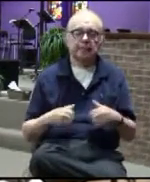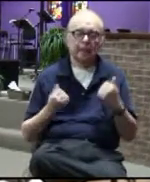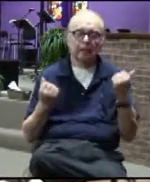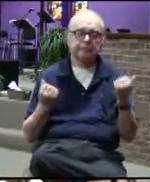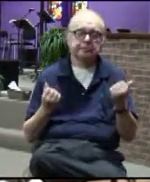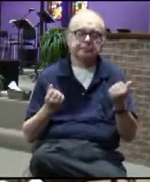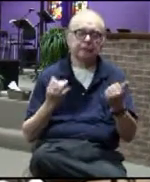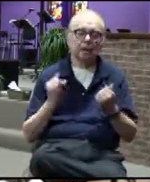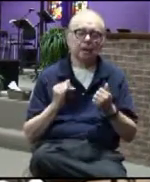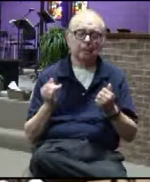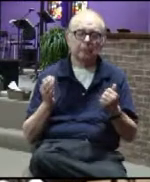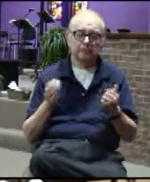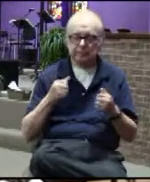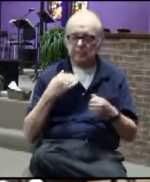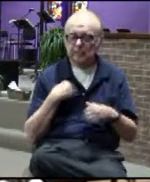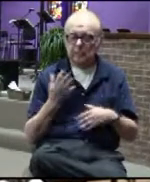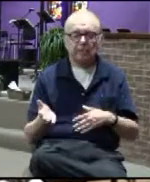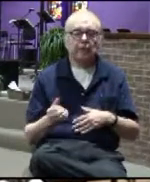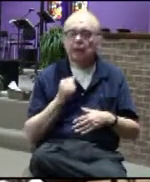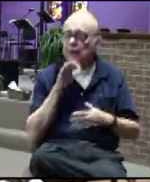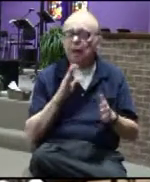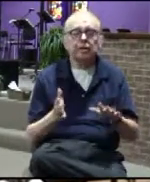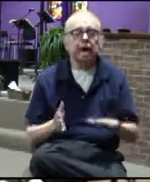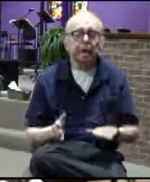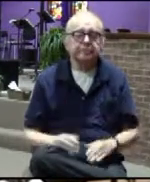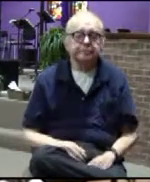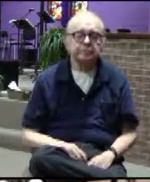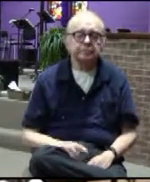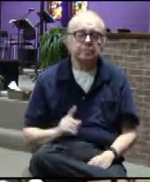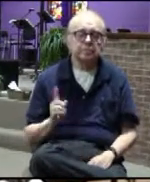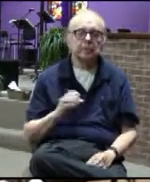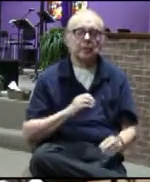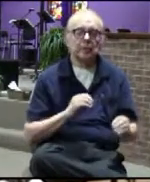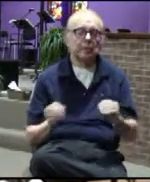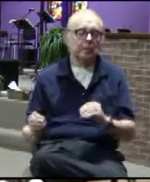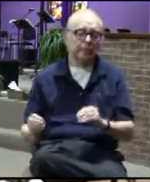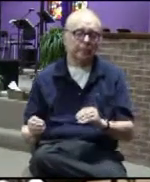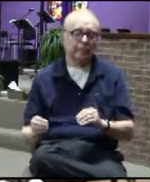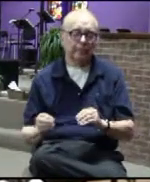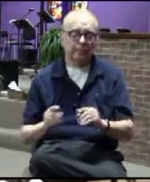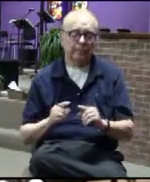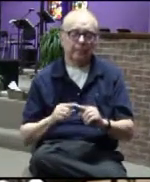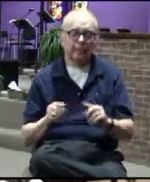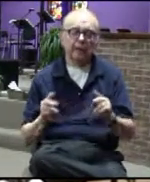policy that God has for you says you ain't dying you're just moving for a second